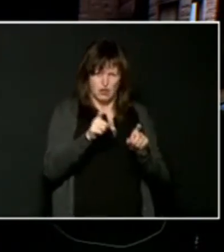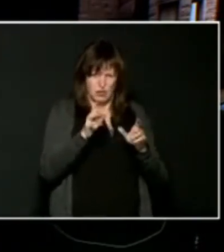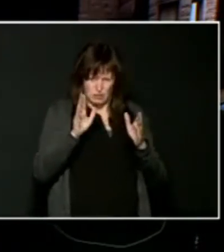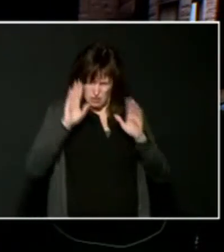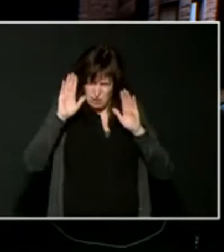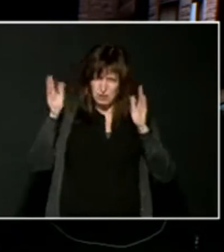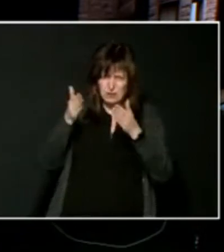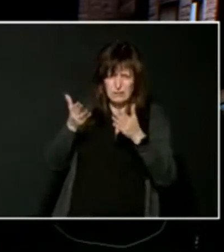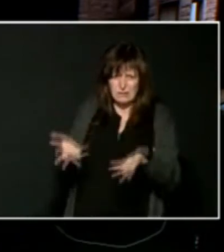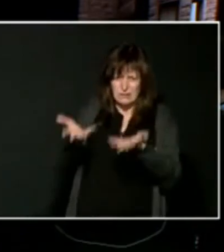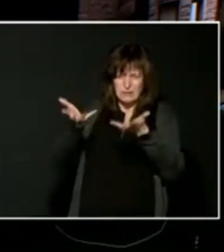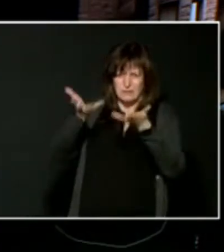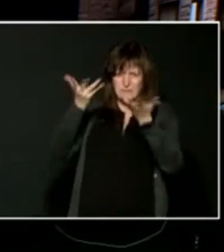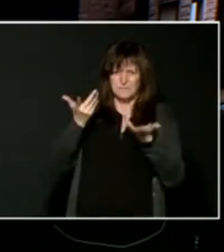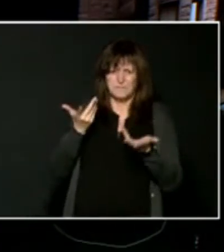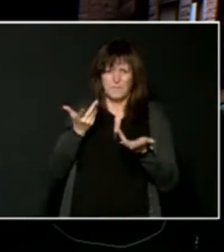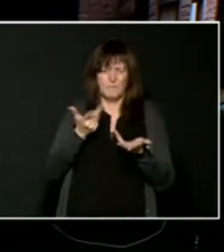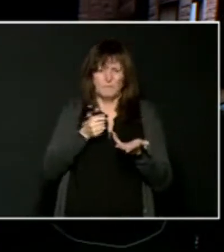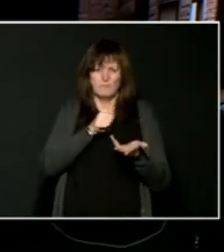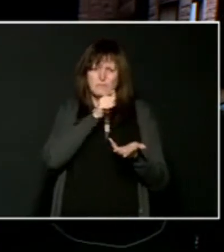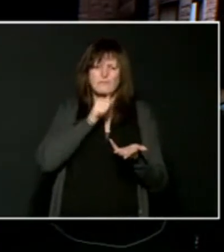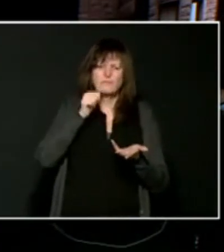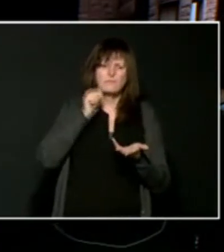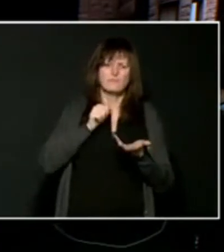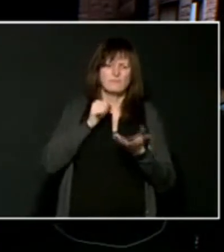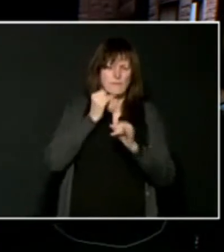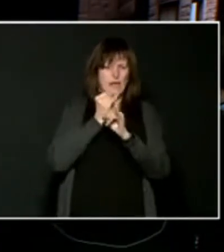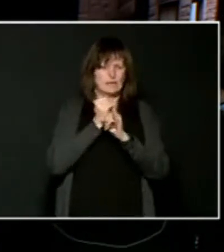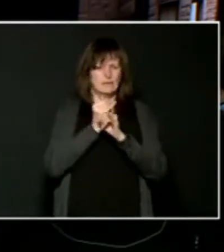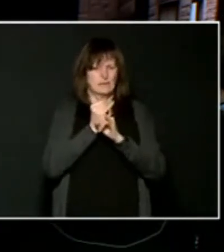plant. Should vaccinations been